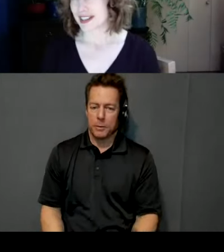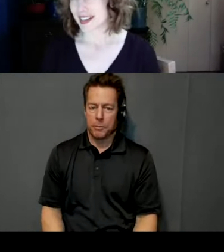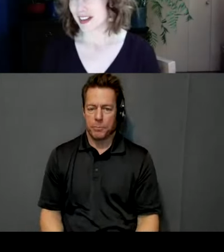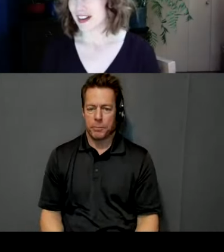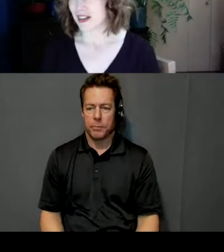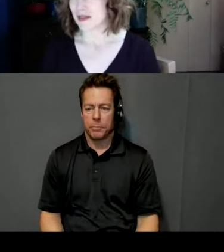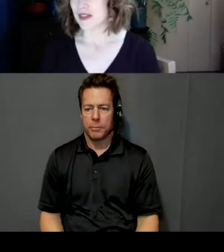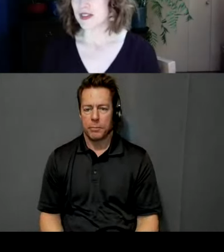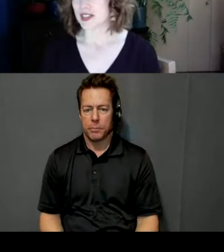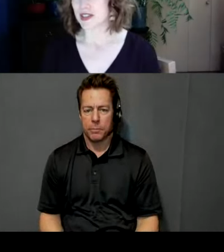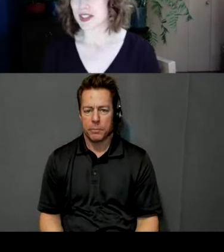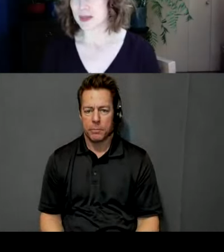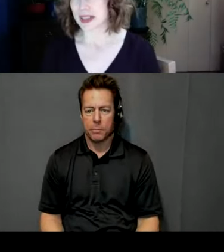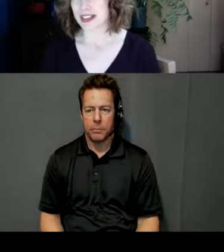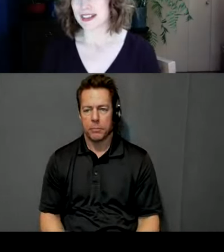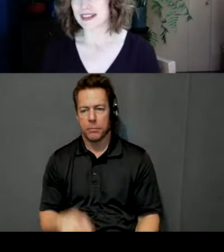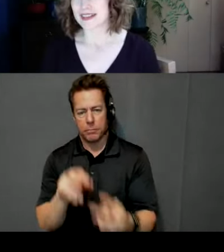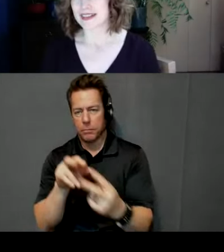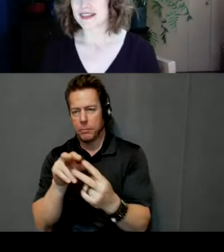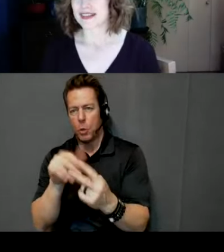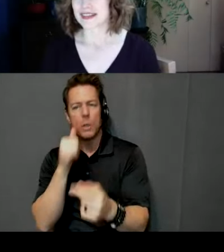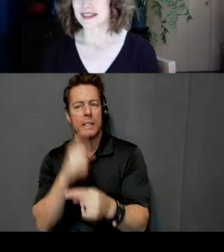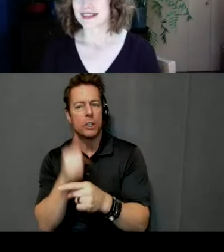of curiosity, are either one of your sisters still painting?